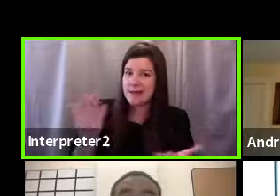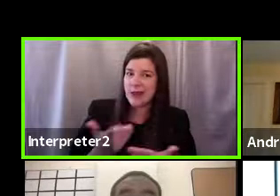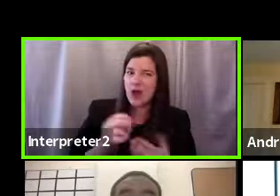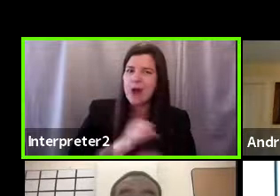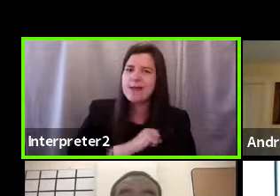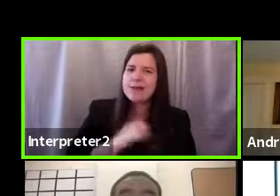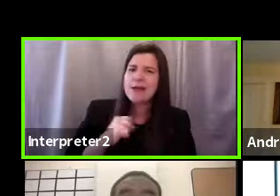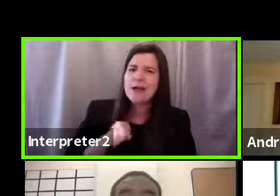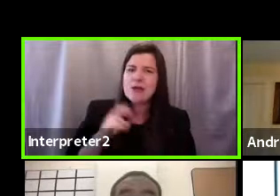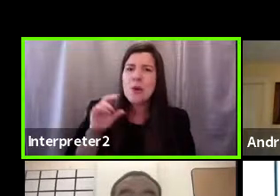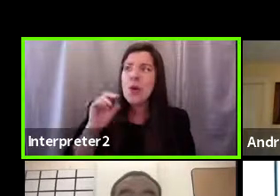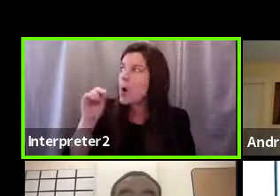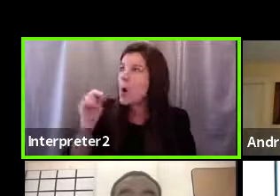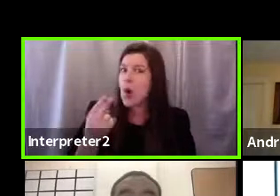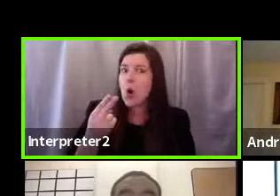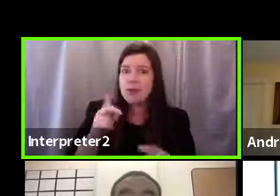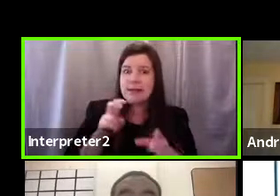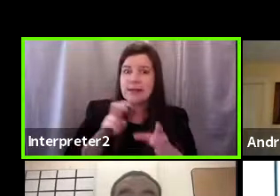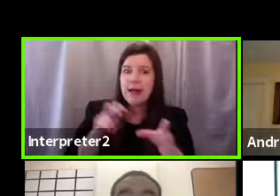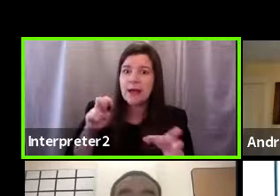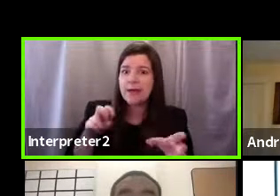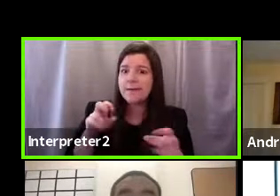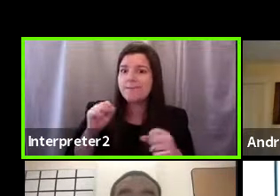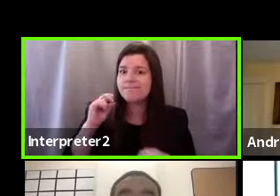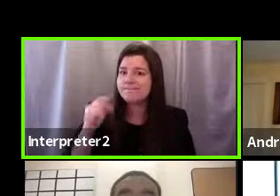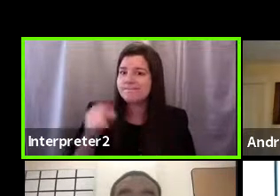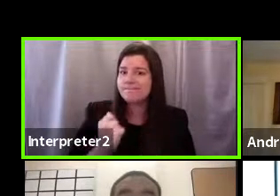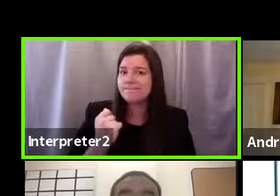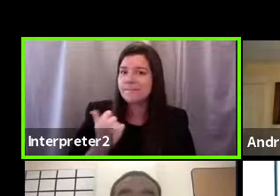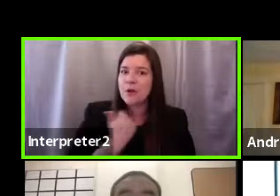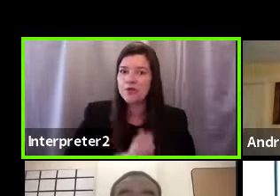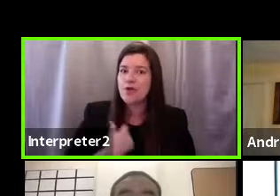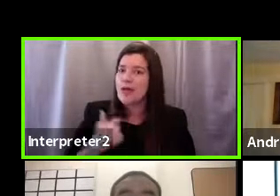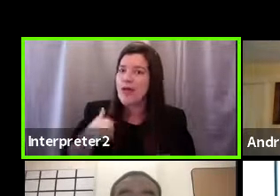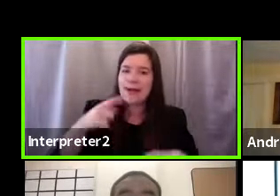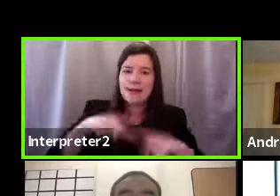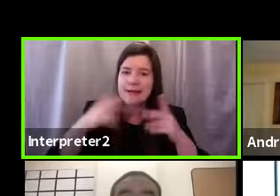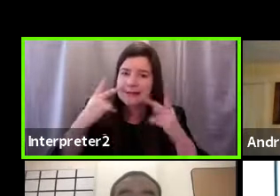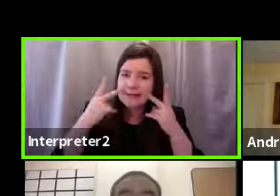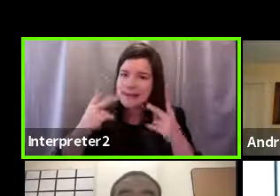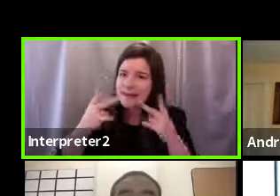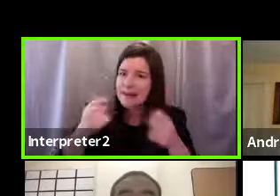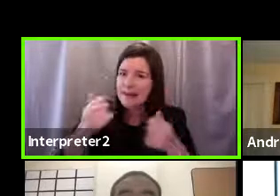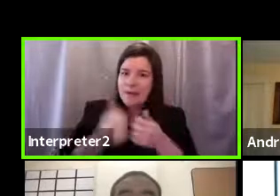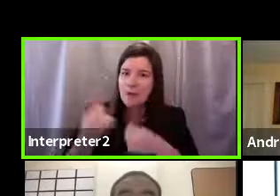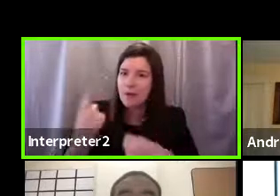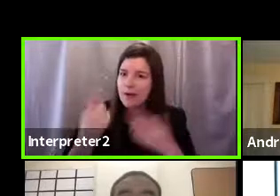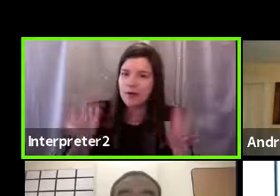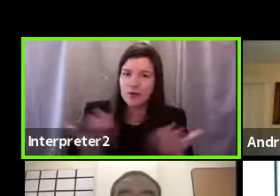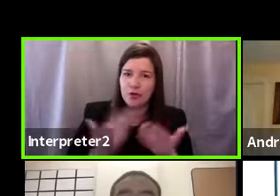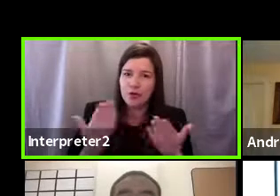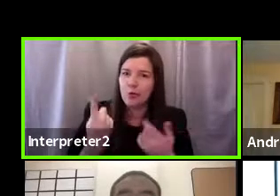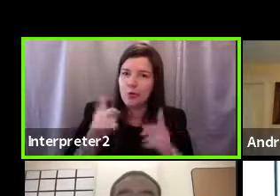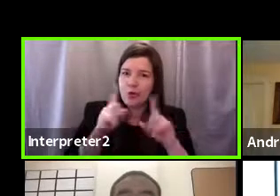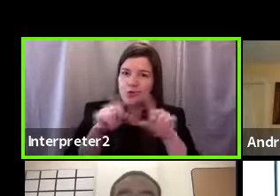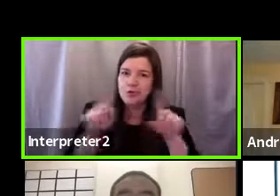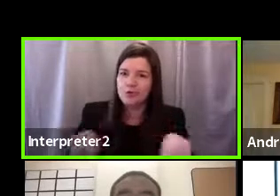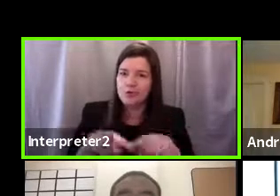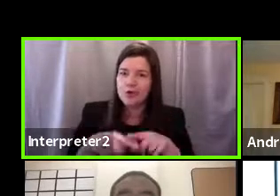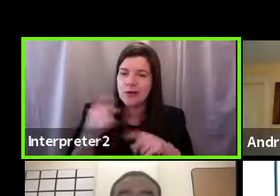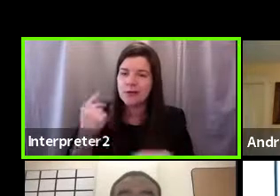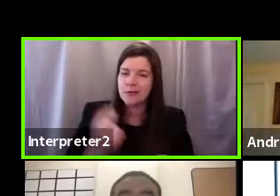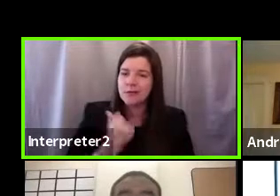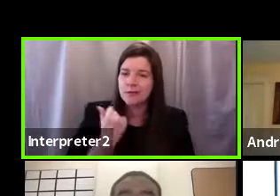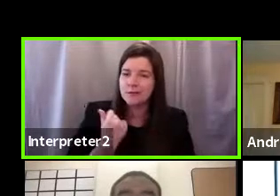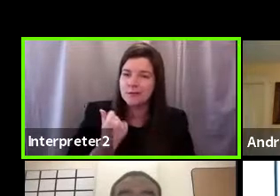okay. Sorry about that. I can't see everybody in one screen, so. Right. Senator Eckert,